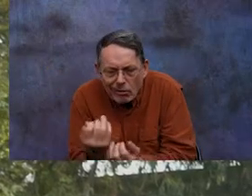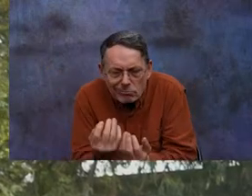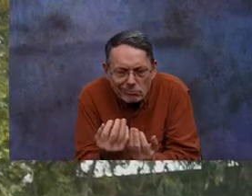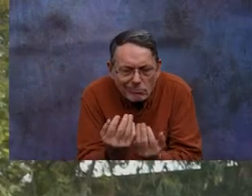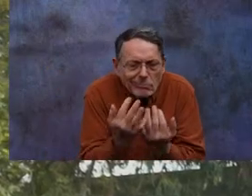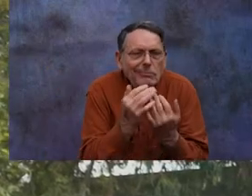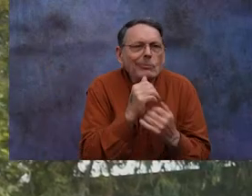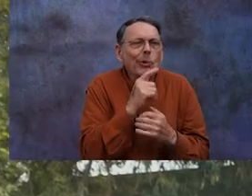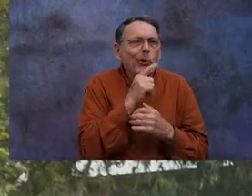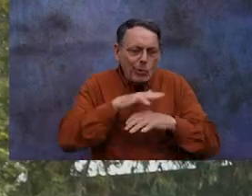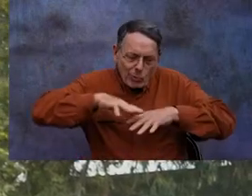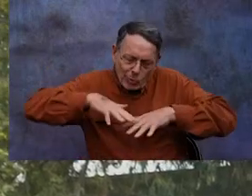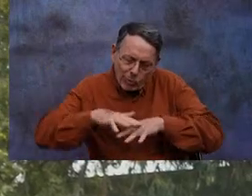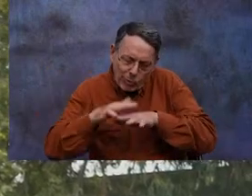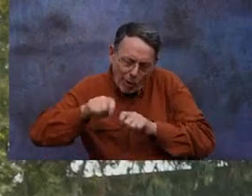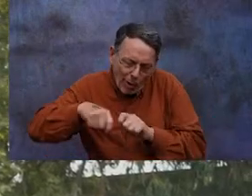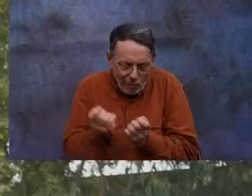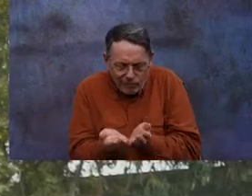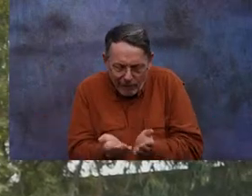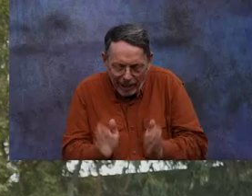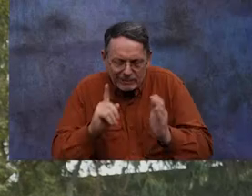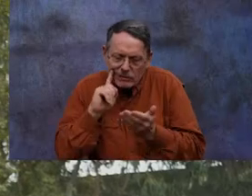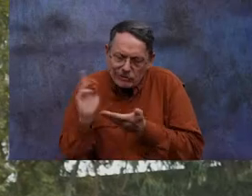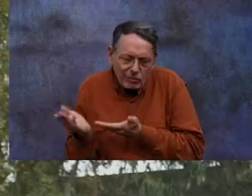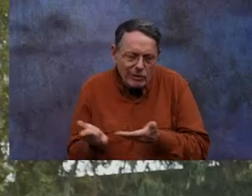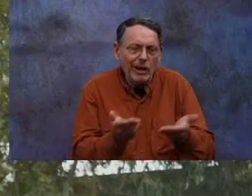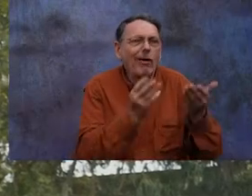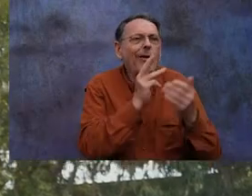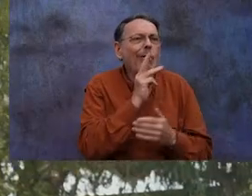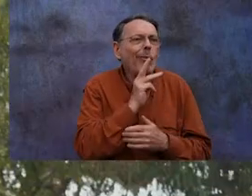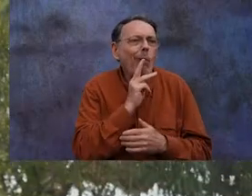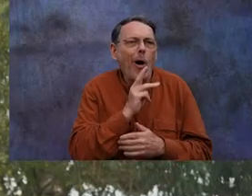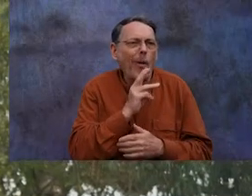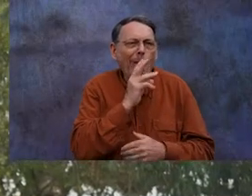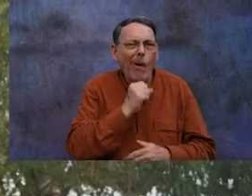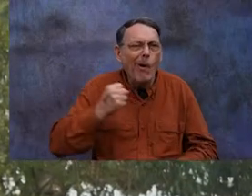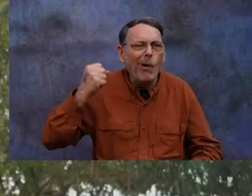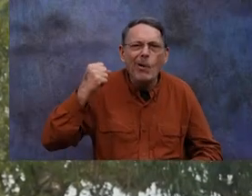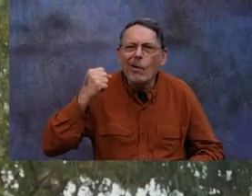fire, ancestor who wove baskets to carry water,